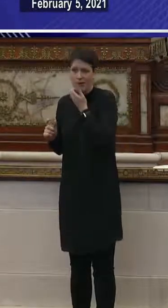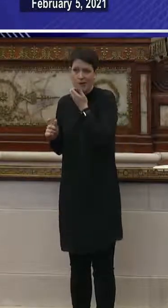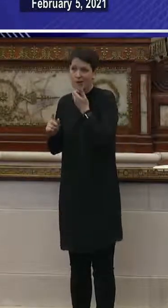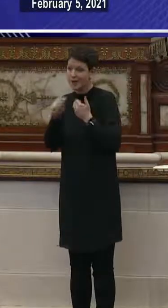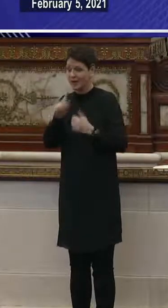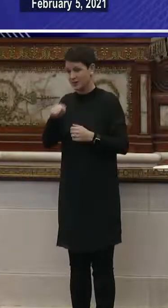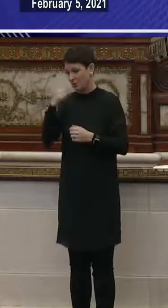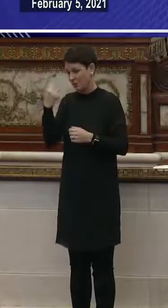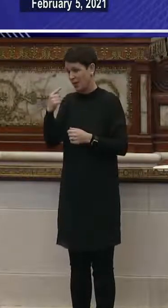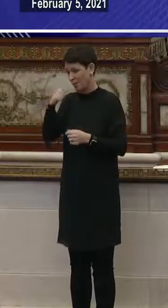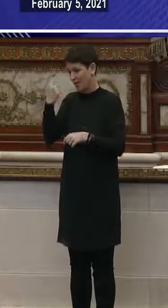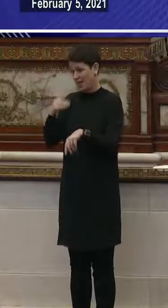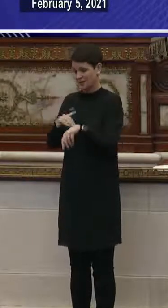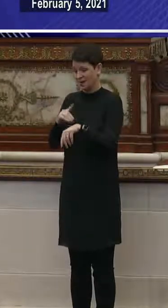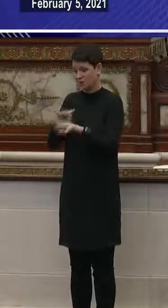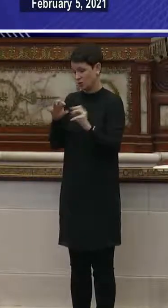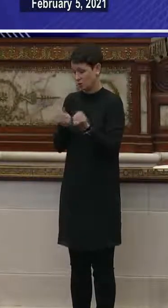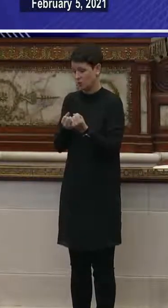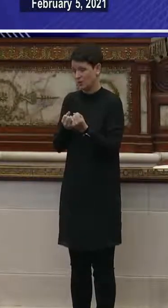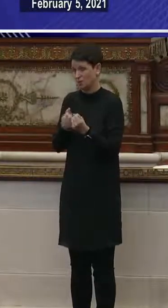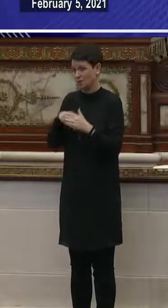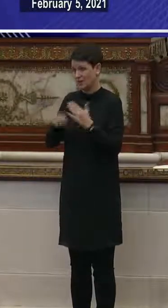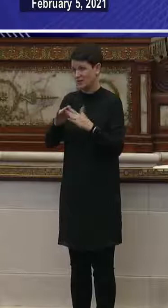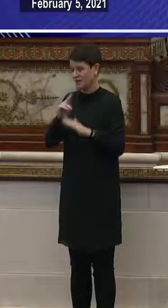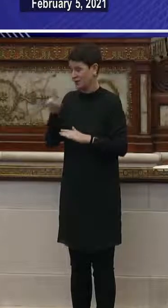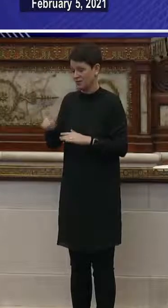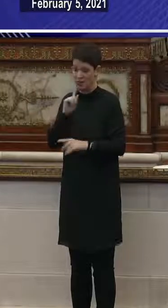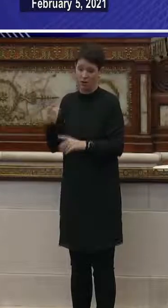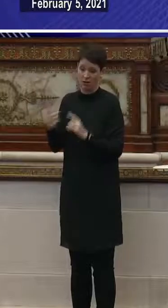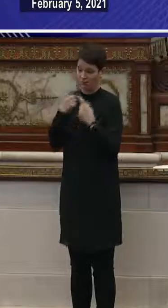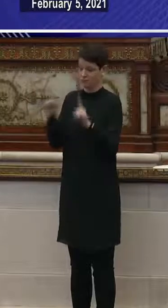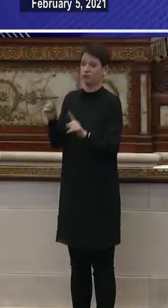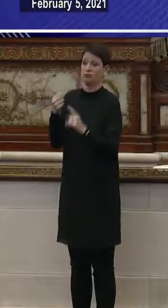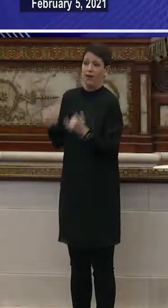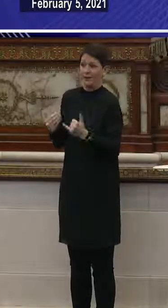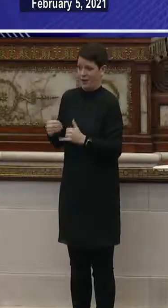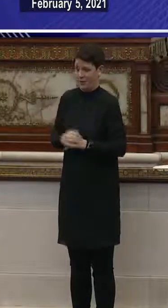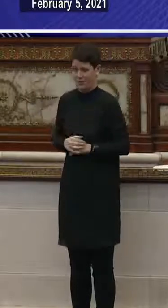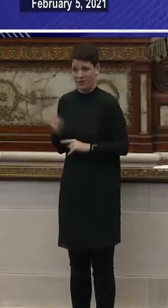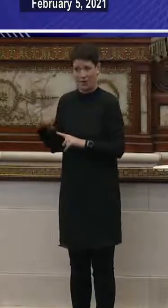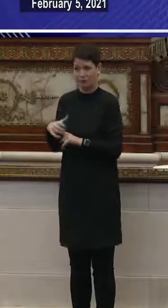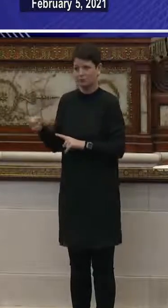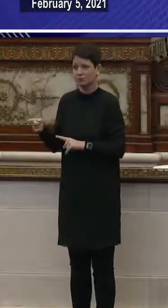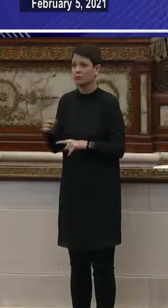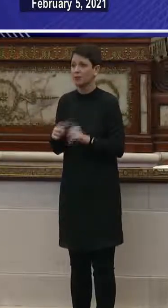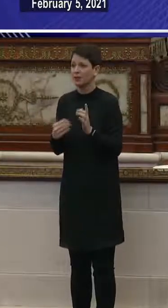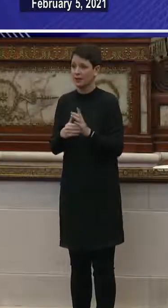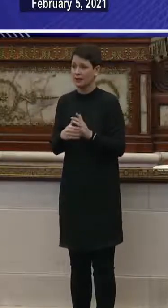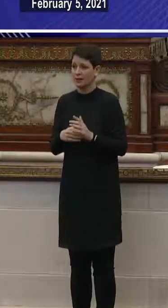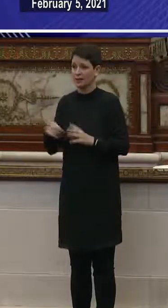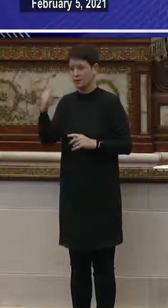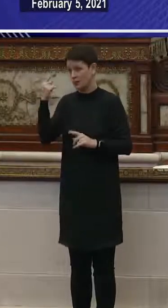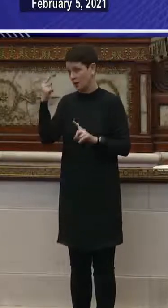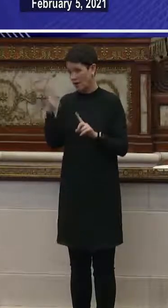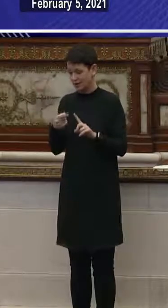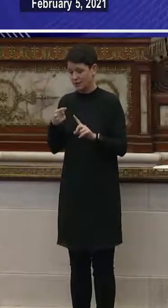is the Black Doctors Consortium in the city of Philadelphia right now. And so the idea that,